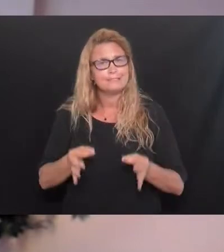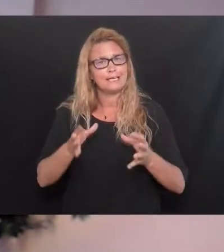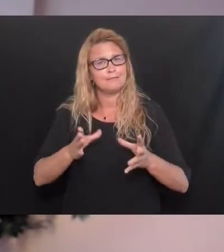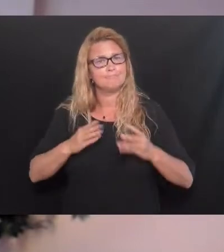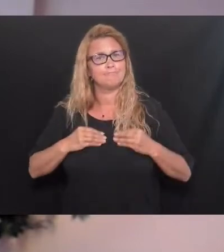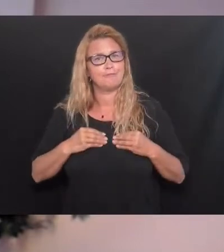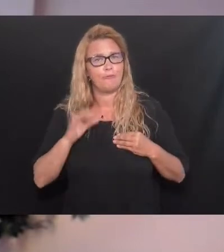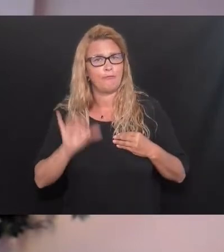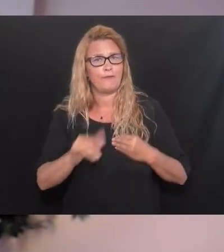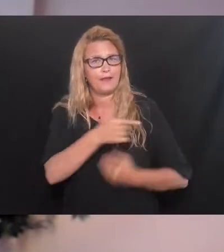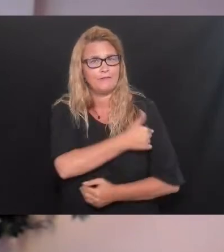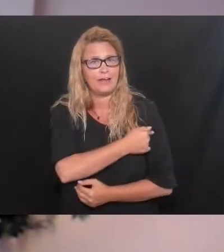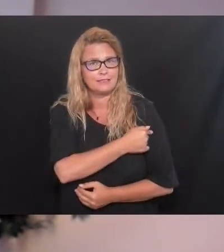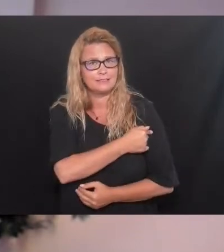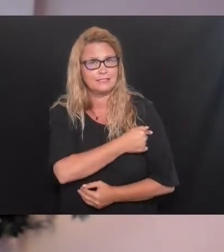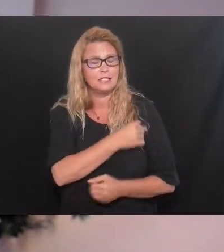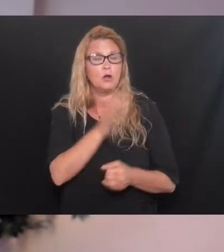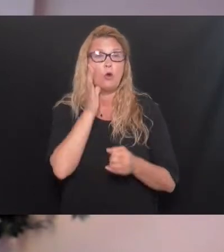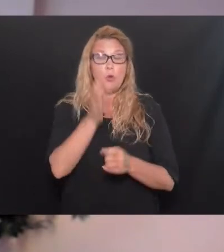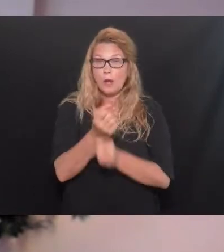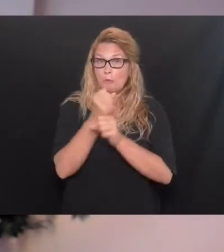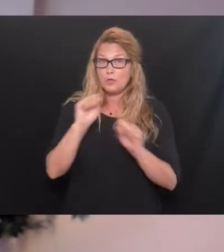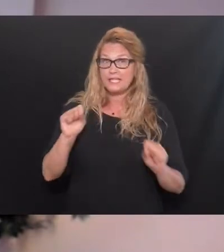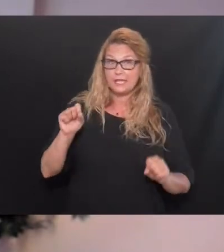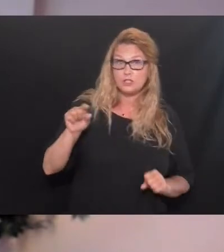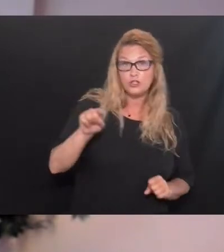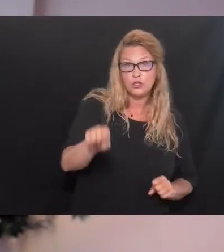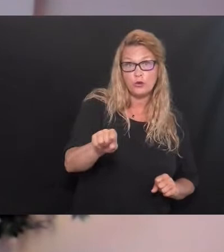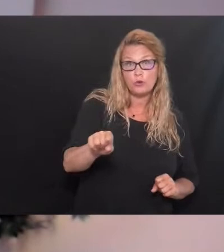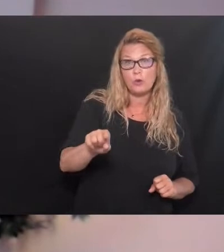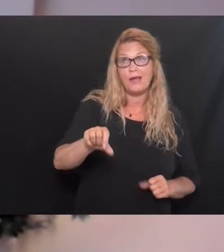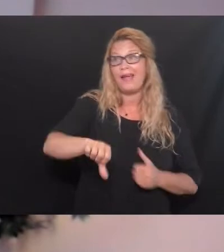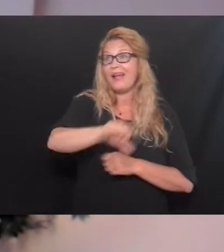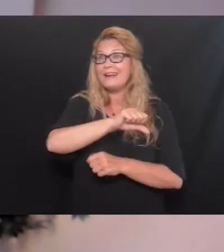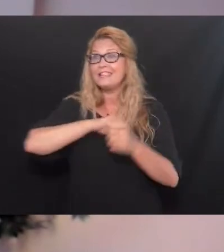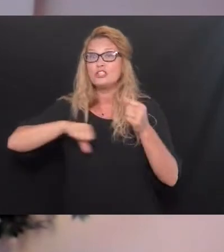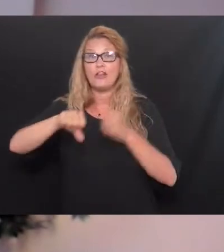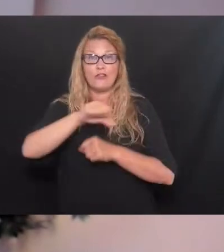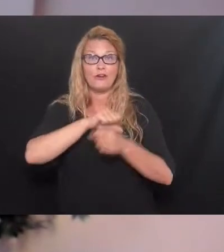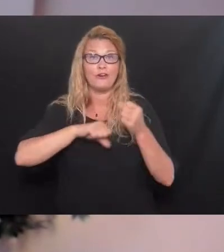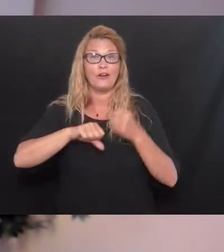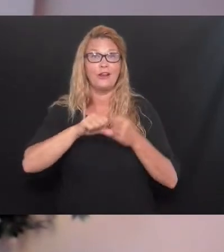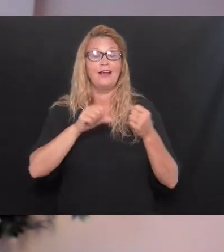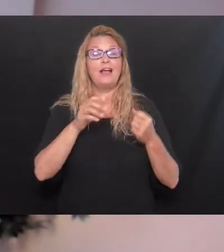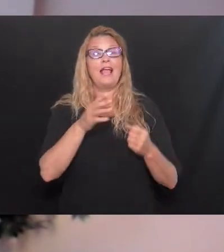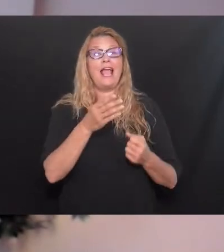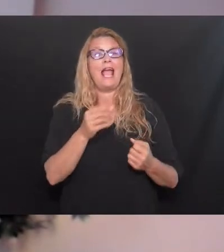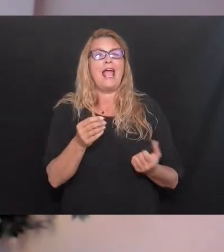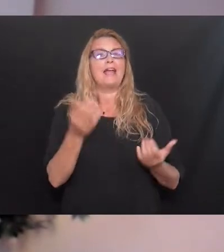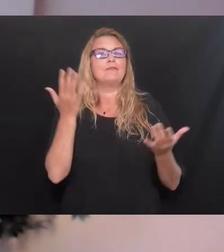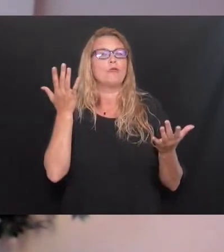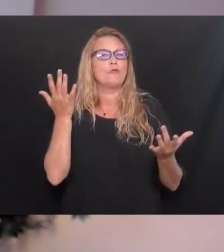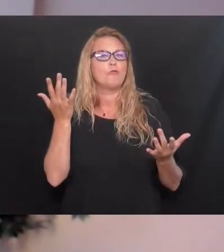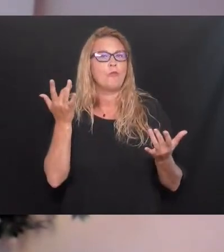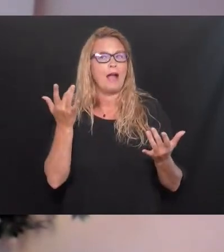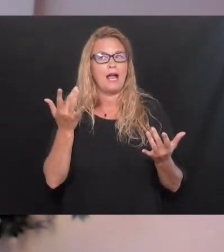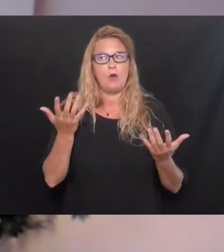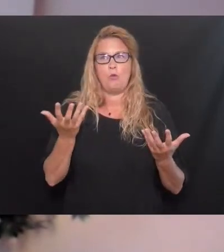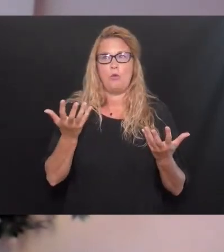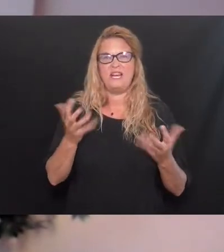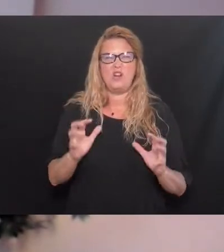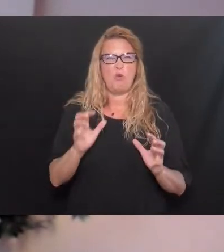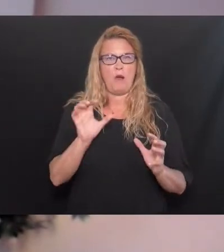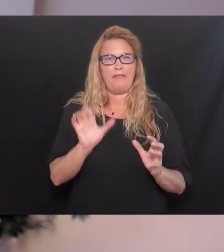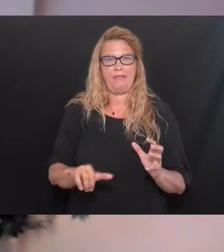fully vaccinated. It protects you, it protects all of us, and it also protects us from having that virus start